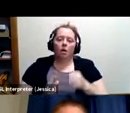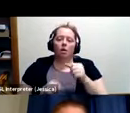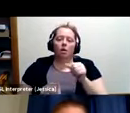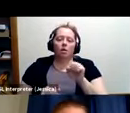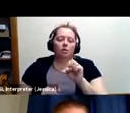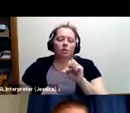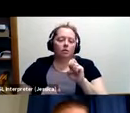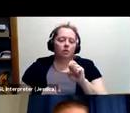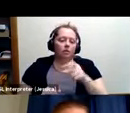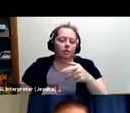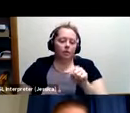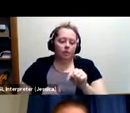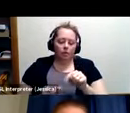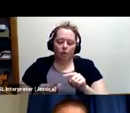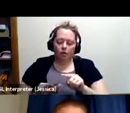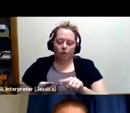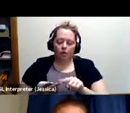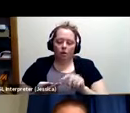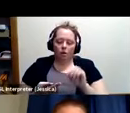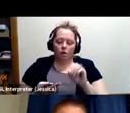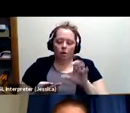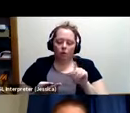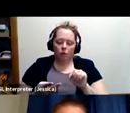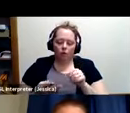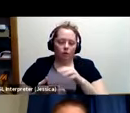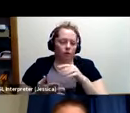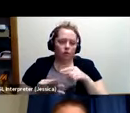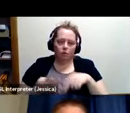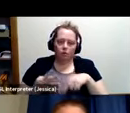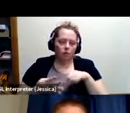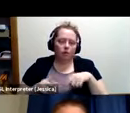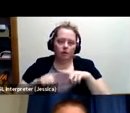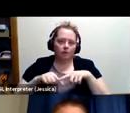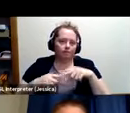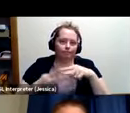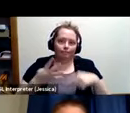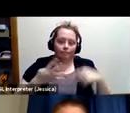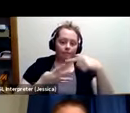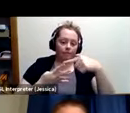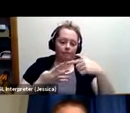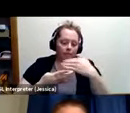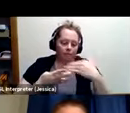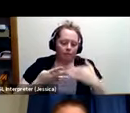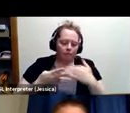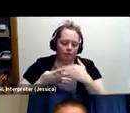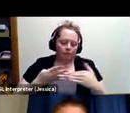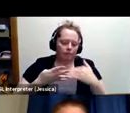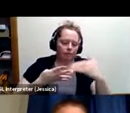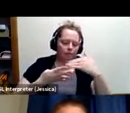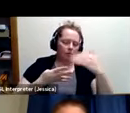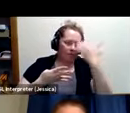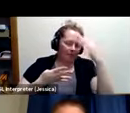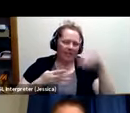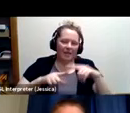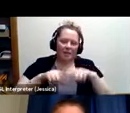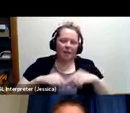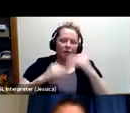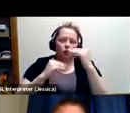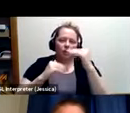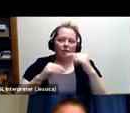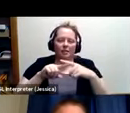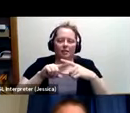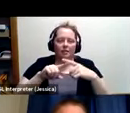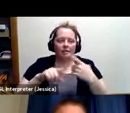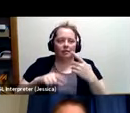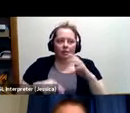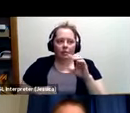October, given all of the COVID restrictions. We're still trying to figure out like when would be the best date, but we are planning